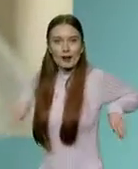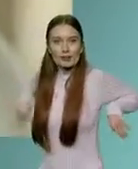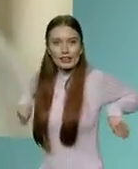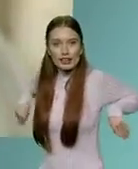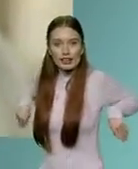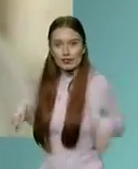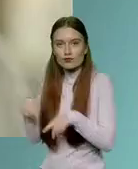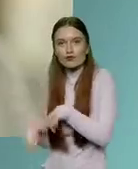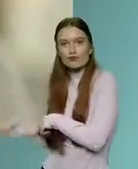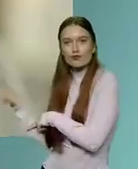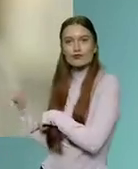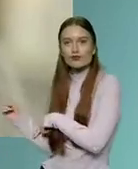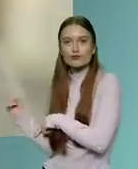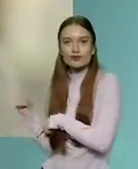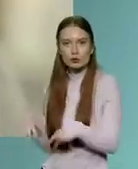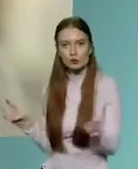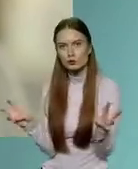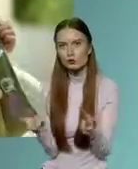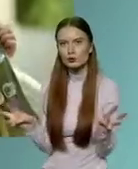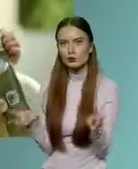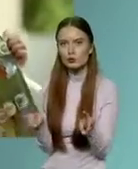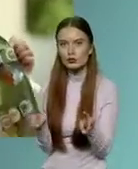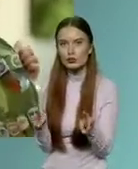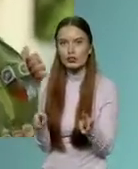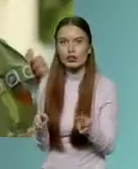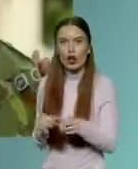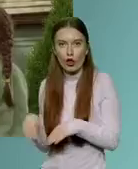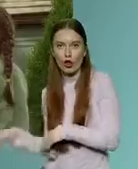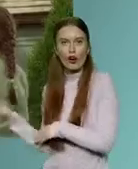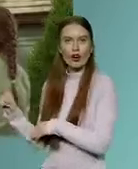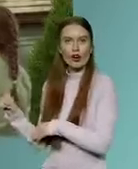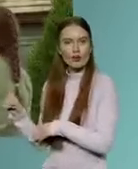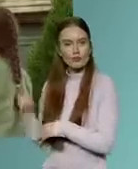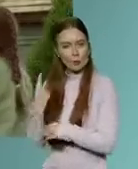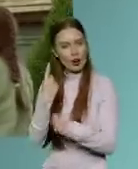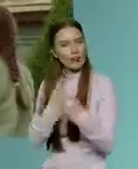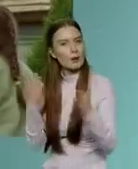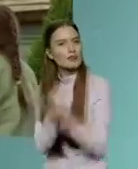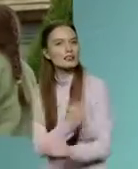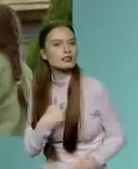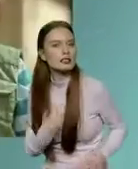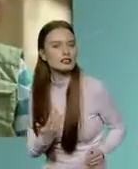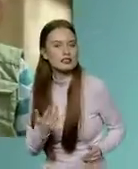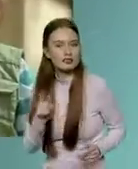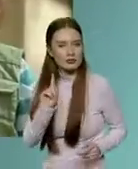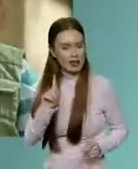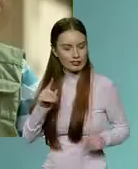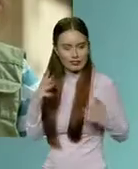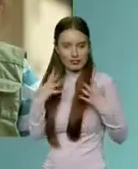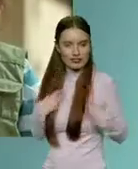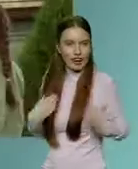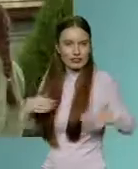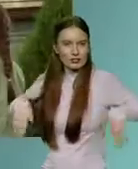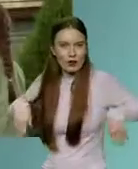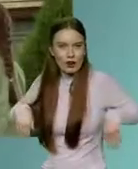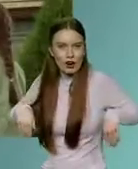there's an Asaurus, Compsognathus, but... Look what's missing. The inside of a saurus? In the size of a